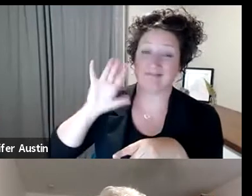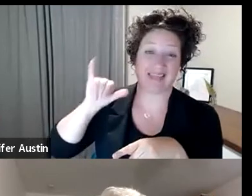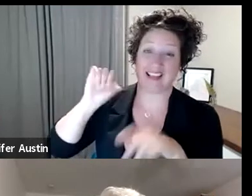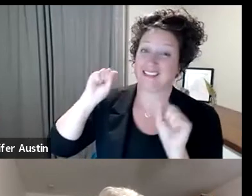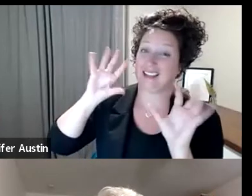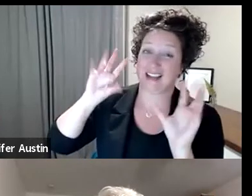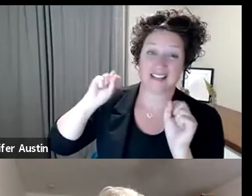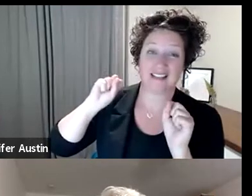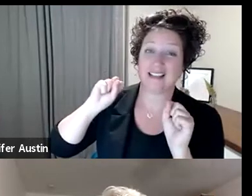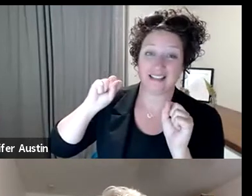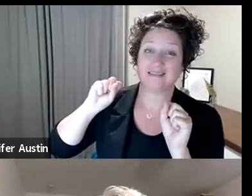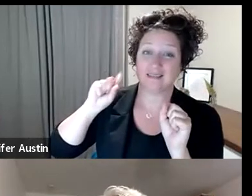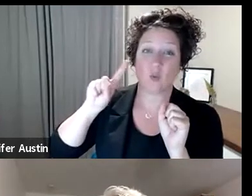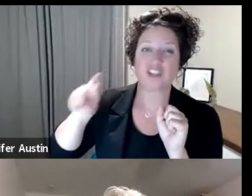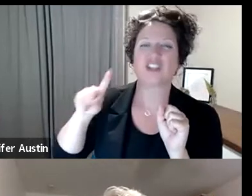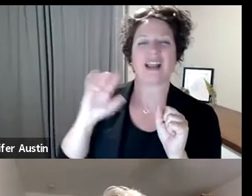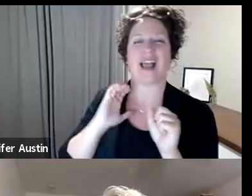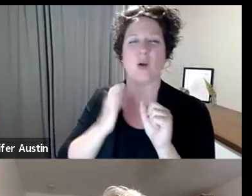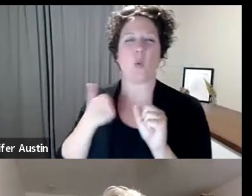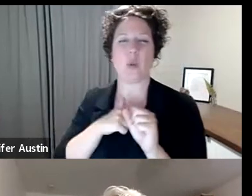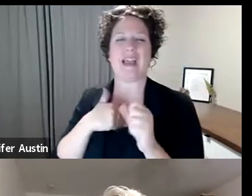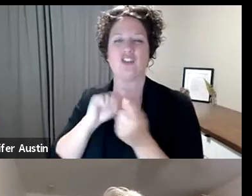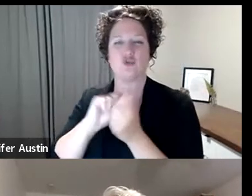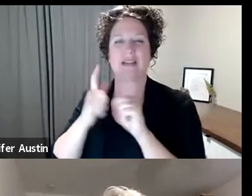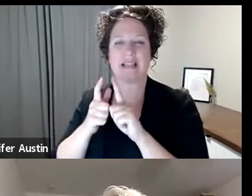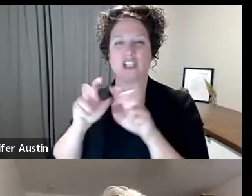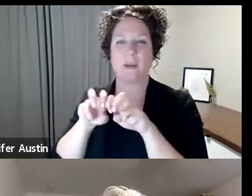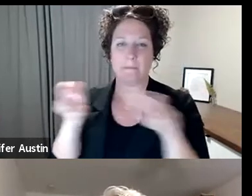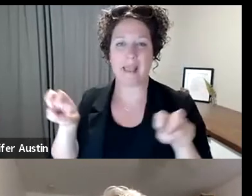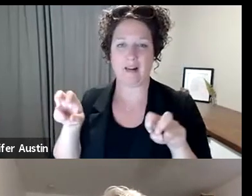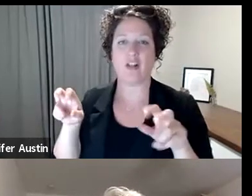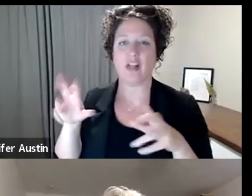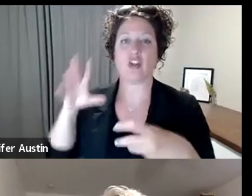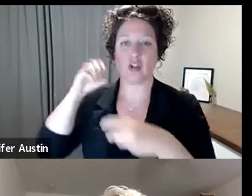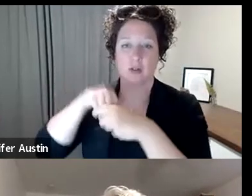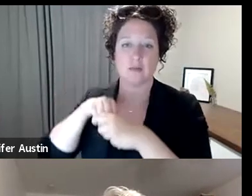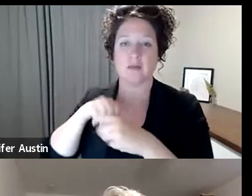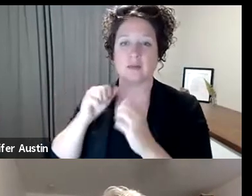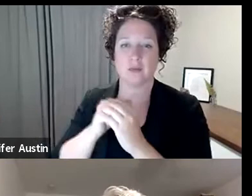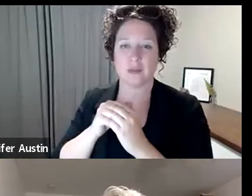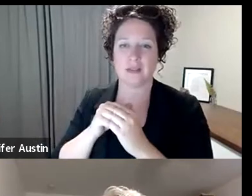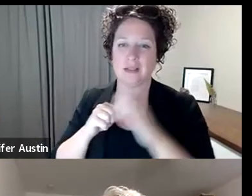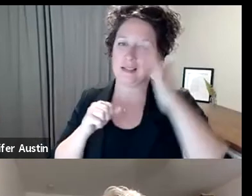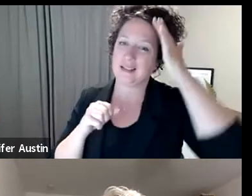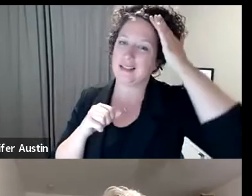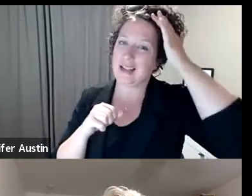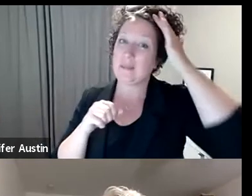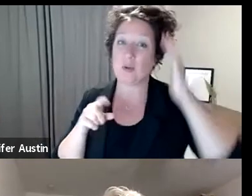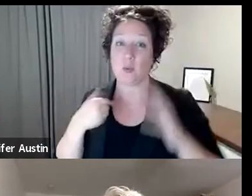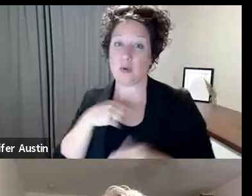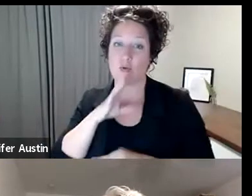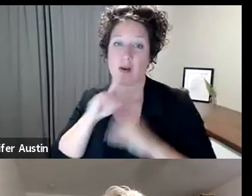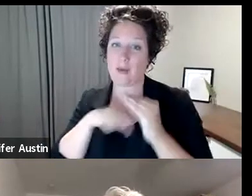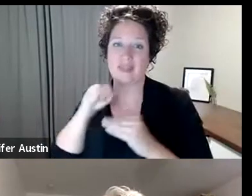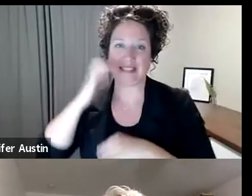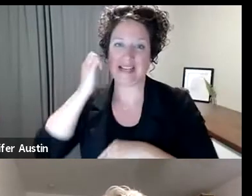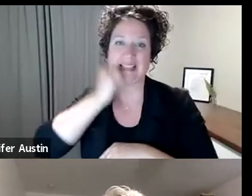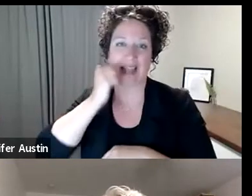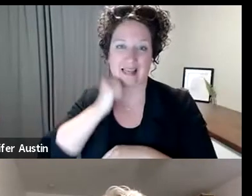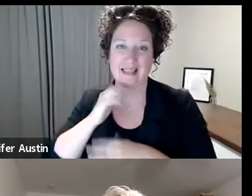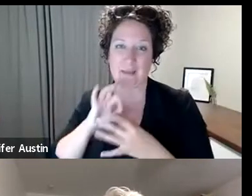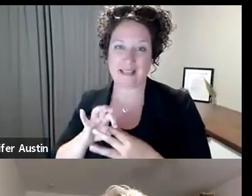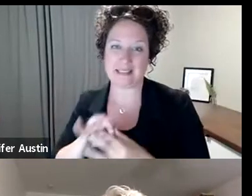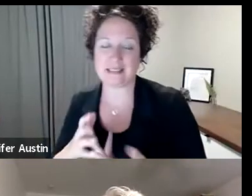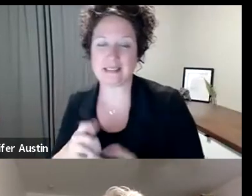is something that our translation panels engage with. I'm not joking when I say on a daily basis. So